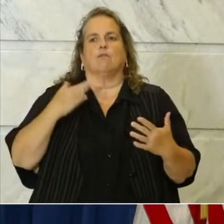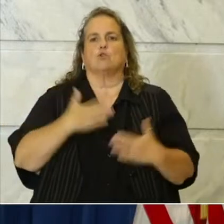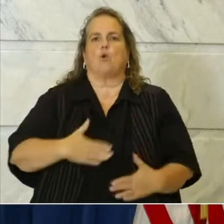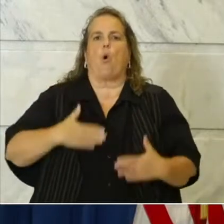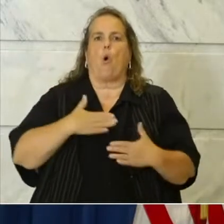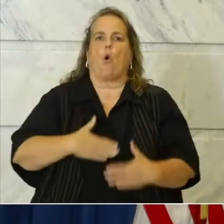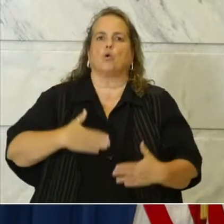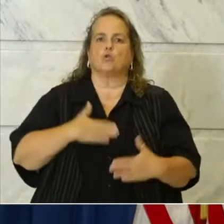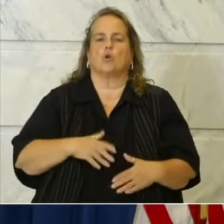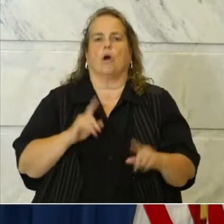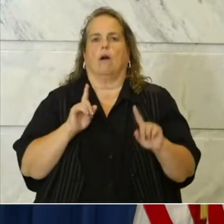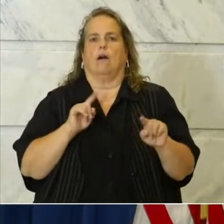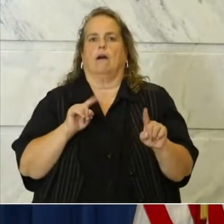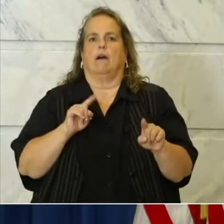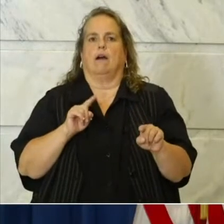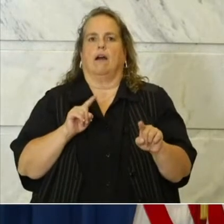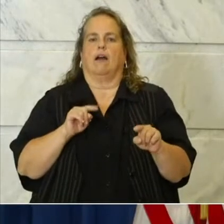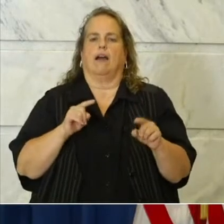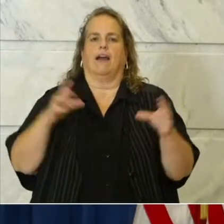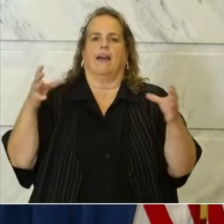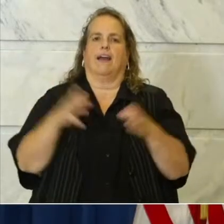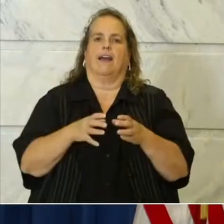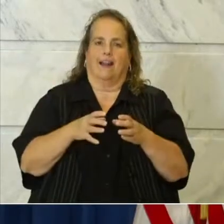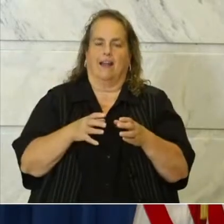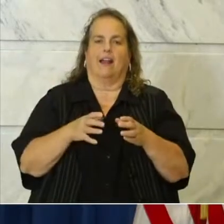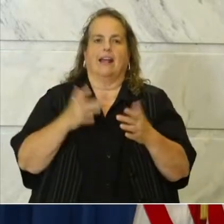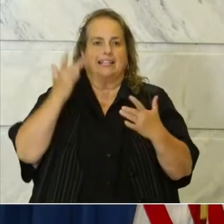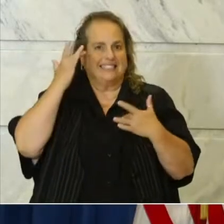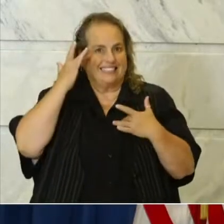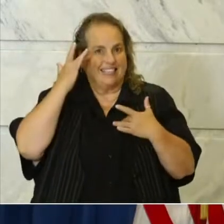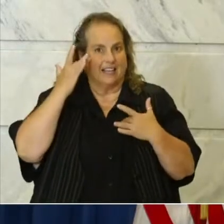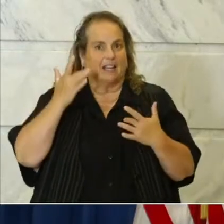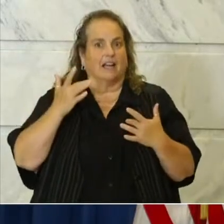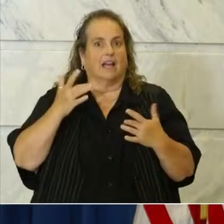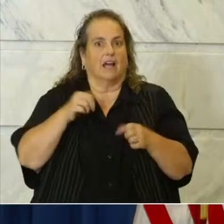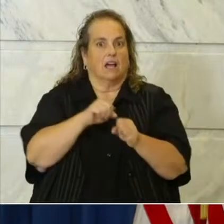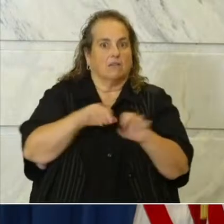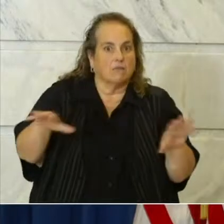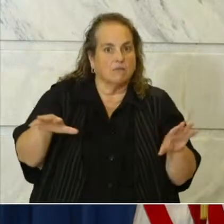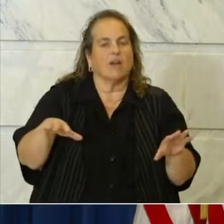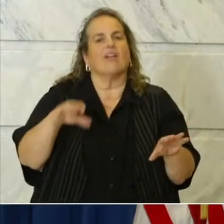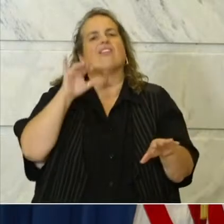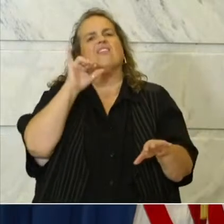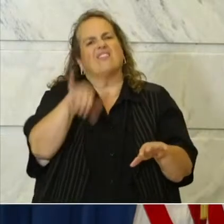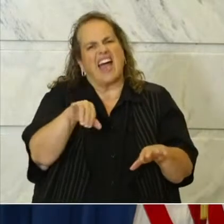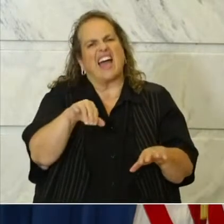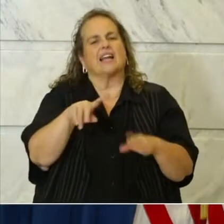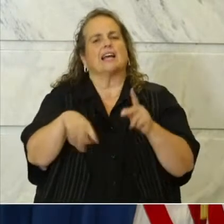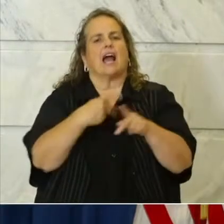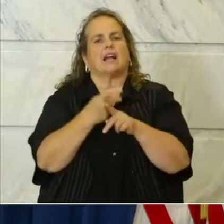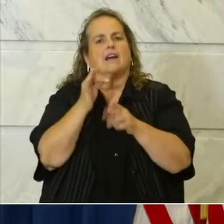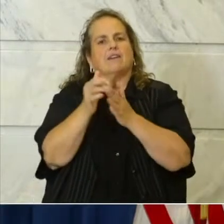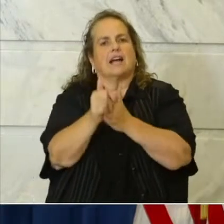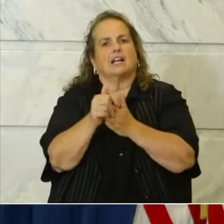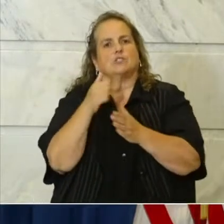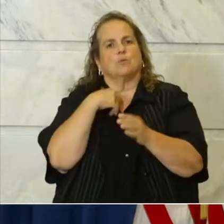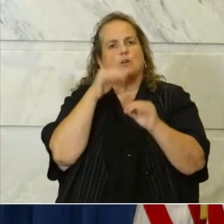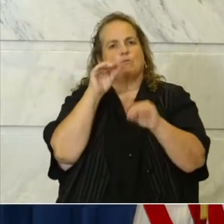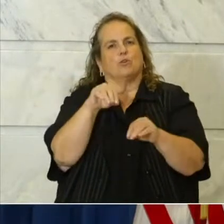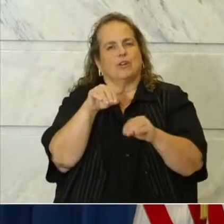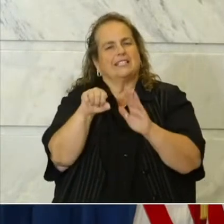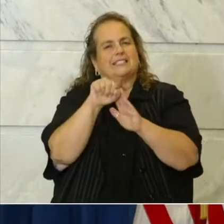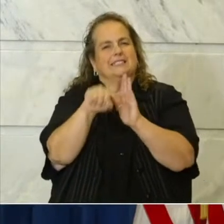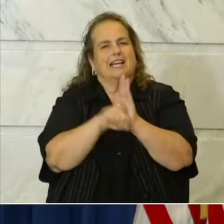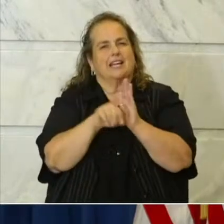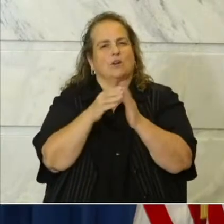a quarter or a third of our counties. Those major guidelines we put into place need to be statewide, but there